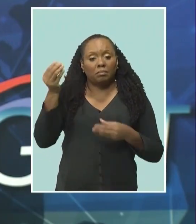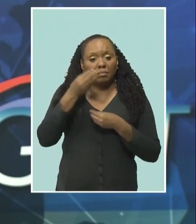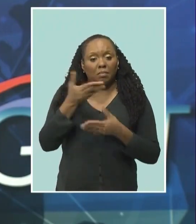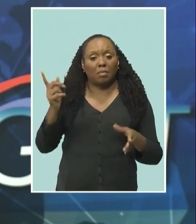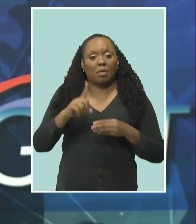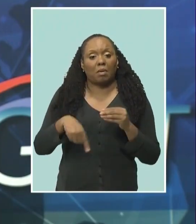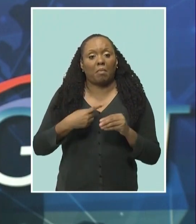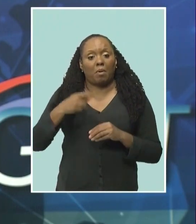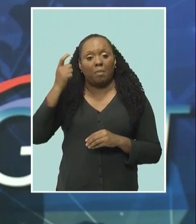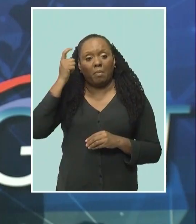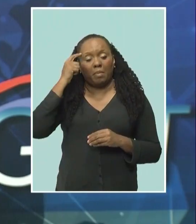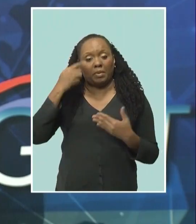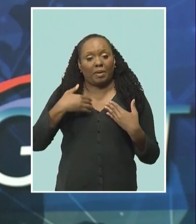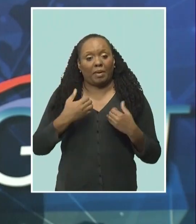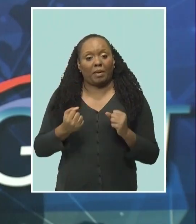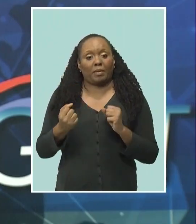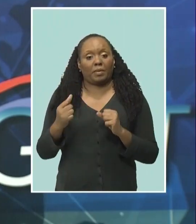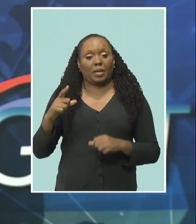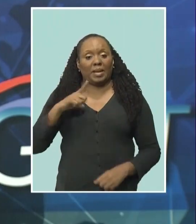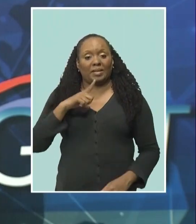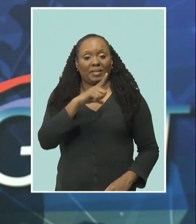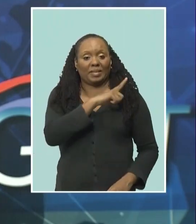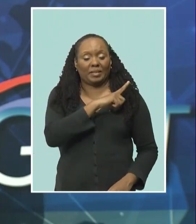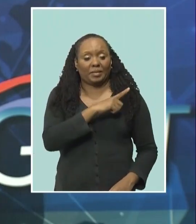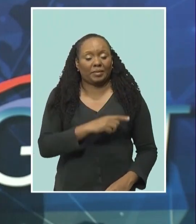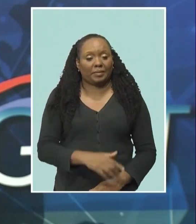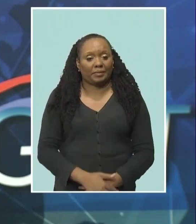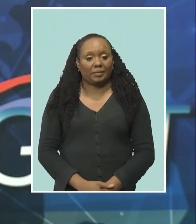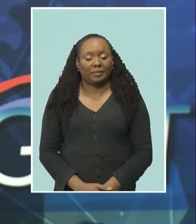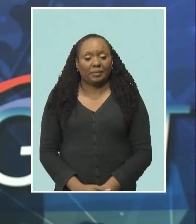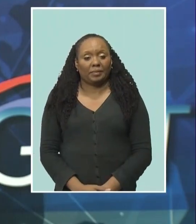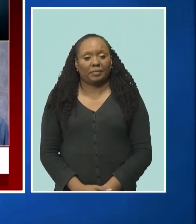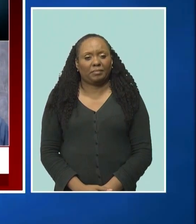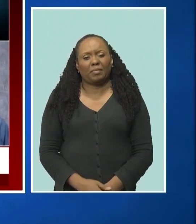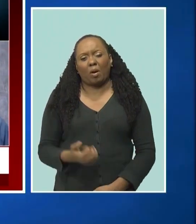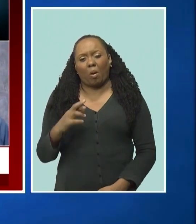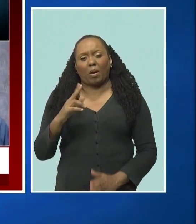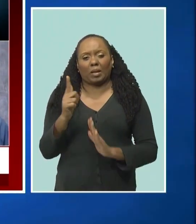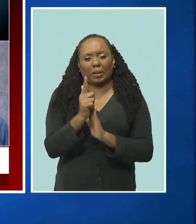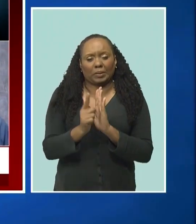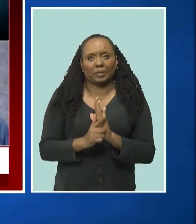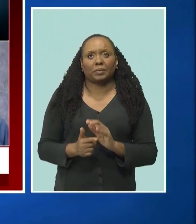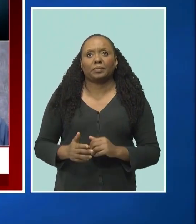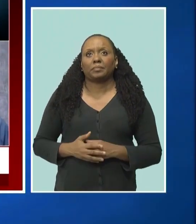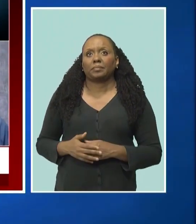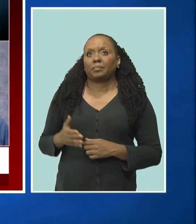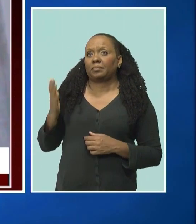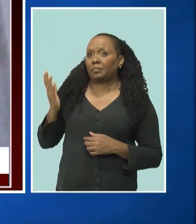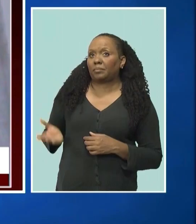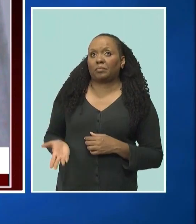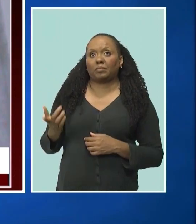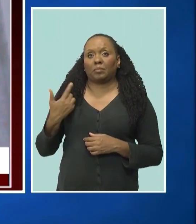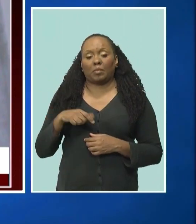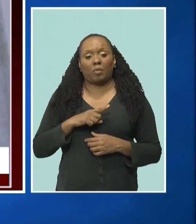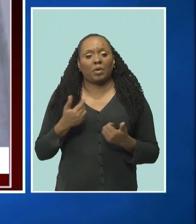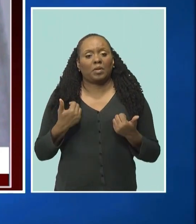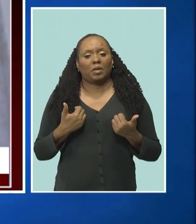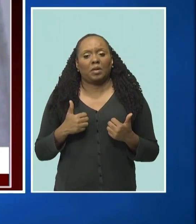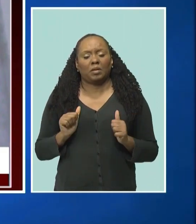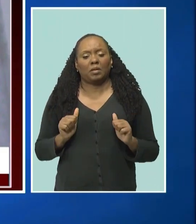of mental health legislation. We have had attempts at revising our Mental Health